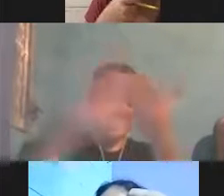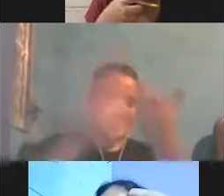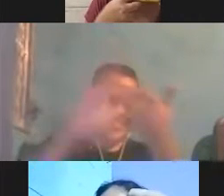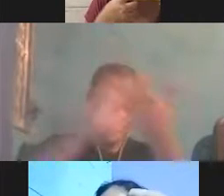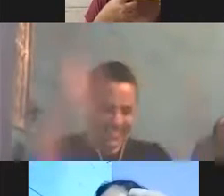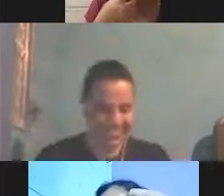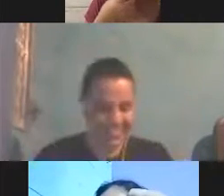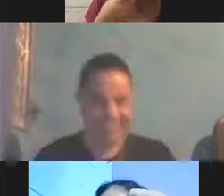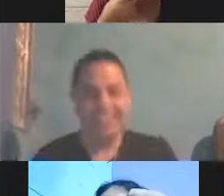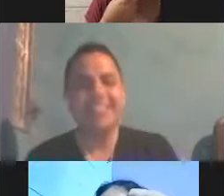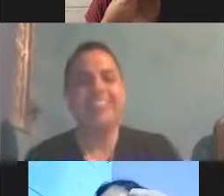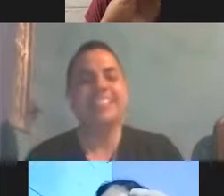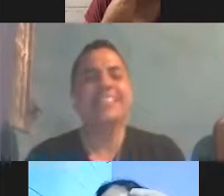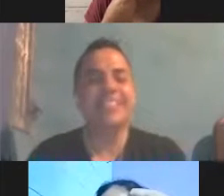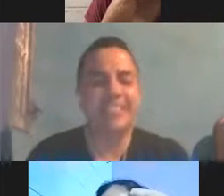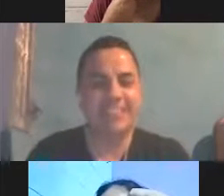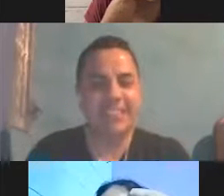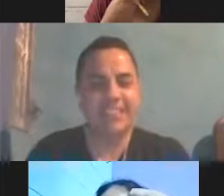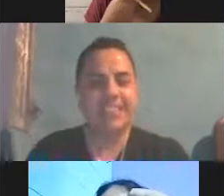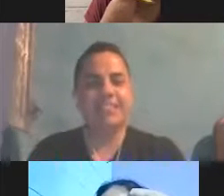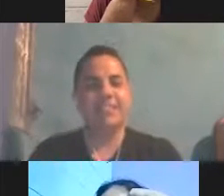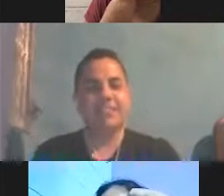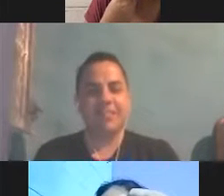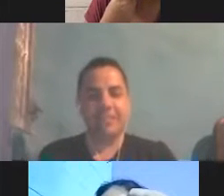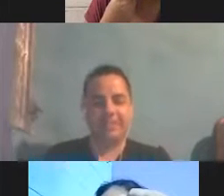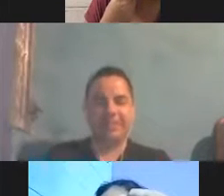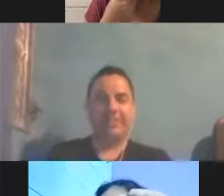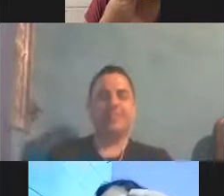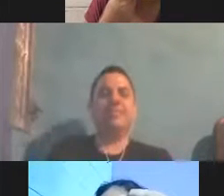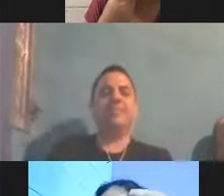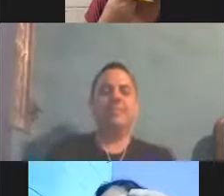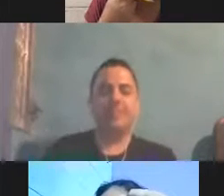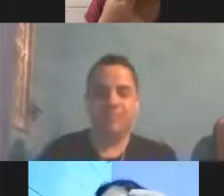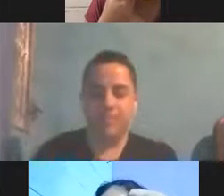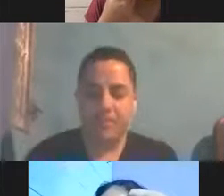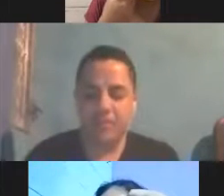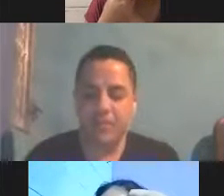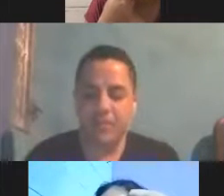Excellent. Thank you very much. Mariela, tell me, what are you doing tomorrow?